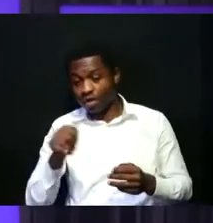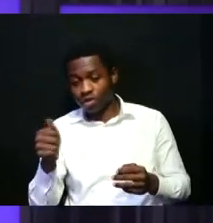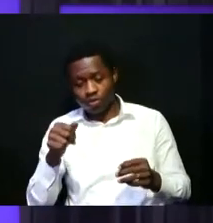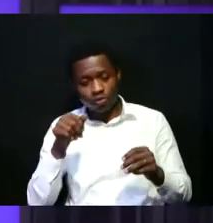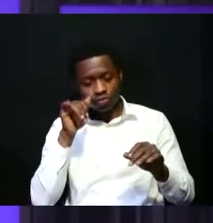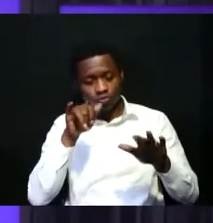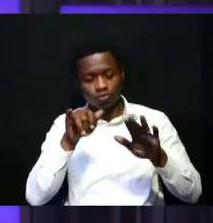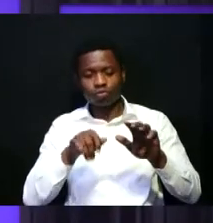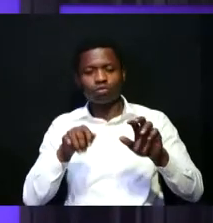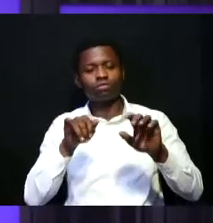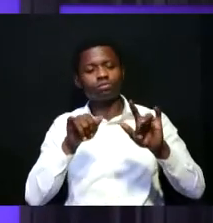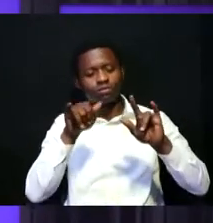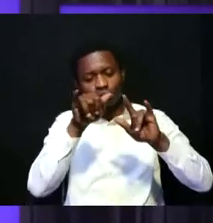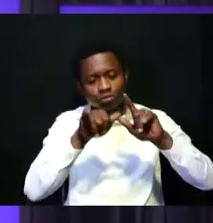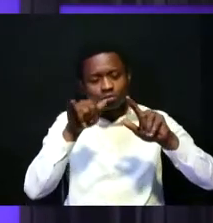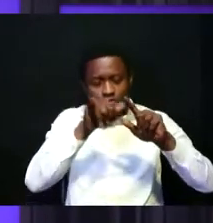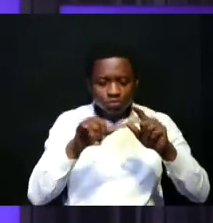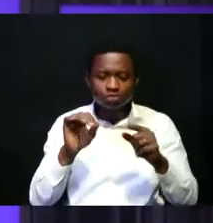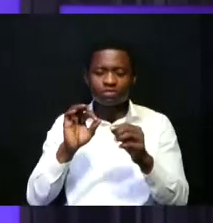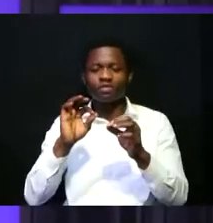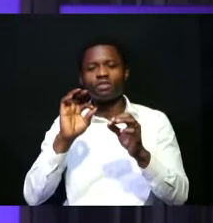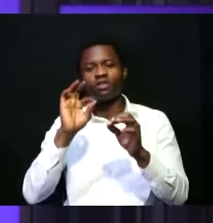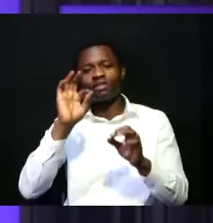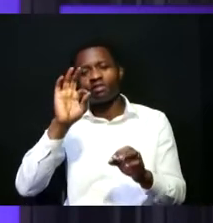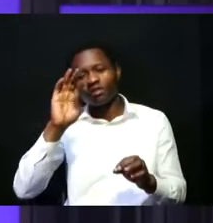who are watching us on Facebook at